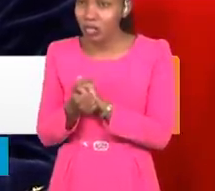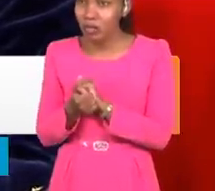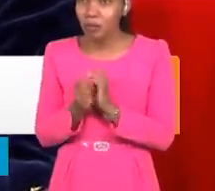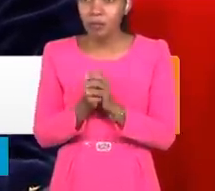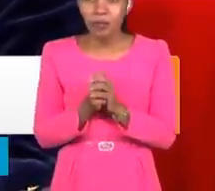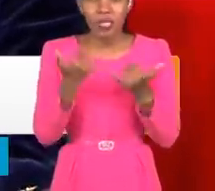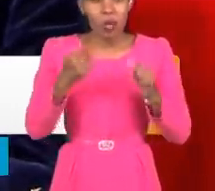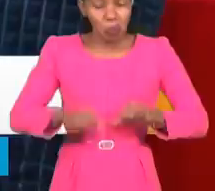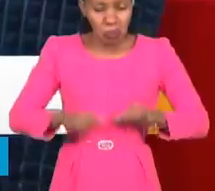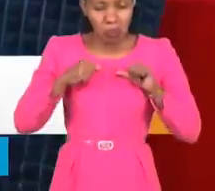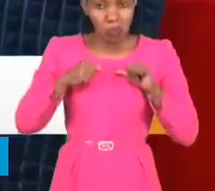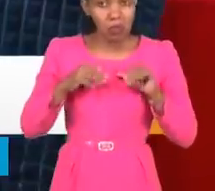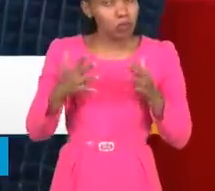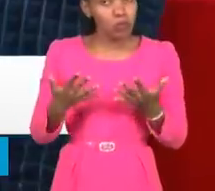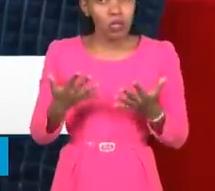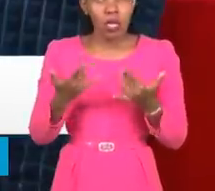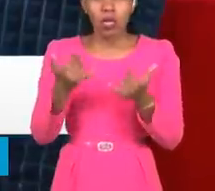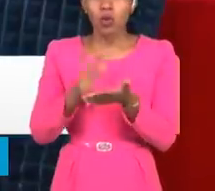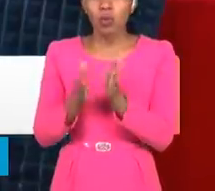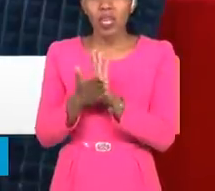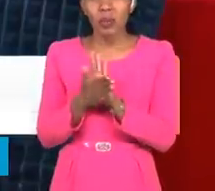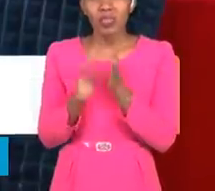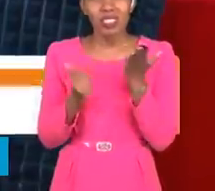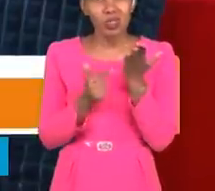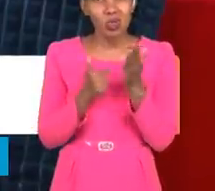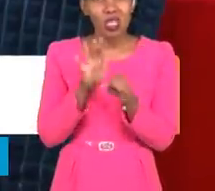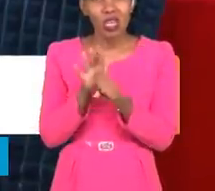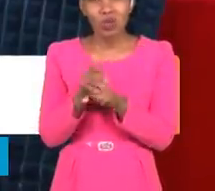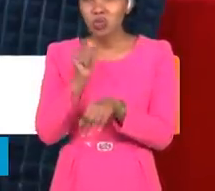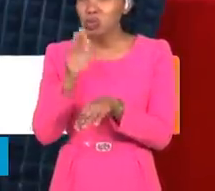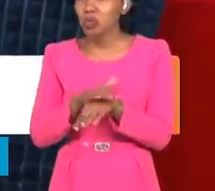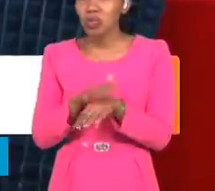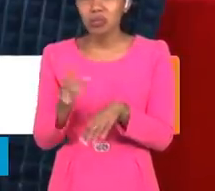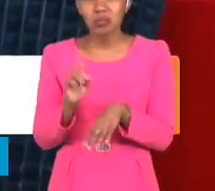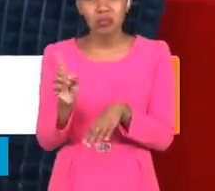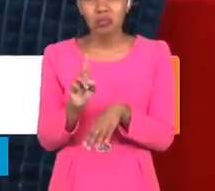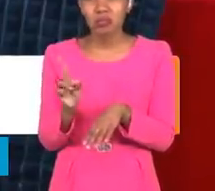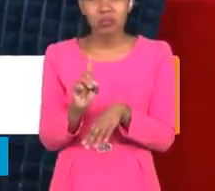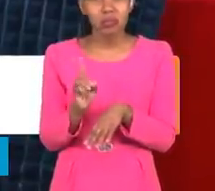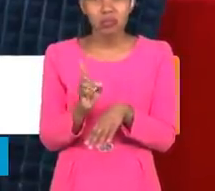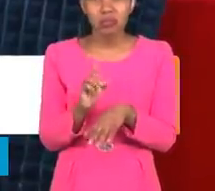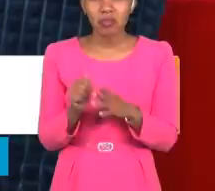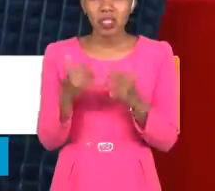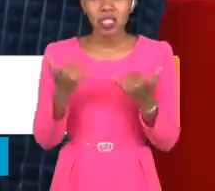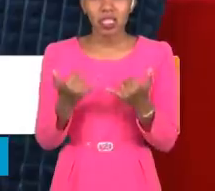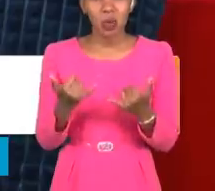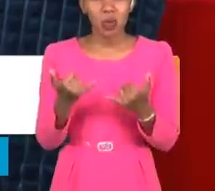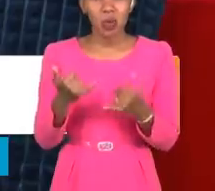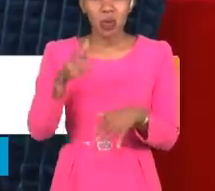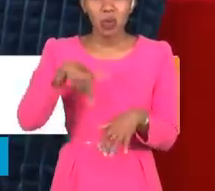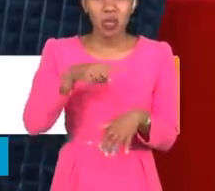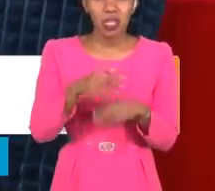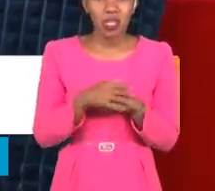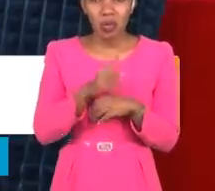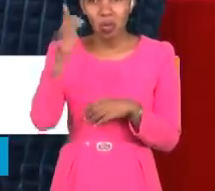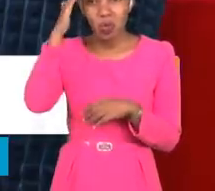not bragging. Because I think we are becoming too digitalized. Mm-hmm. It's not good. Mm-hmm. It's not at isasa sisi ni.